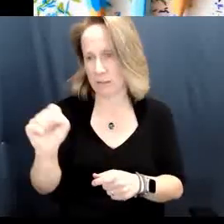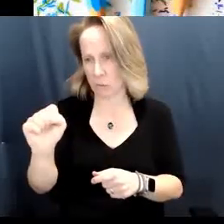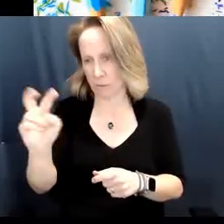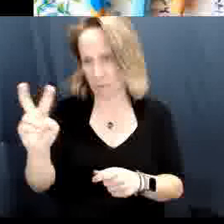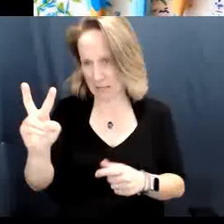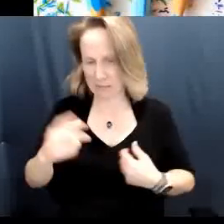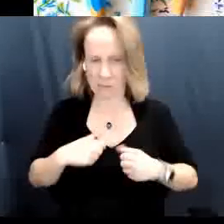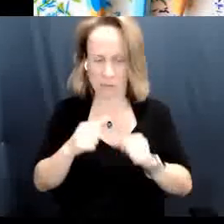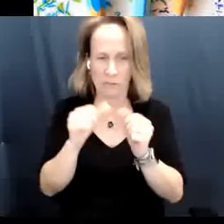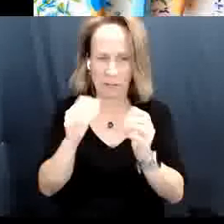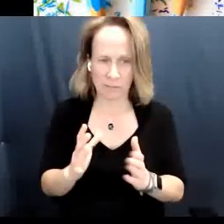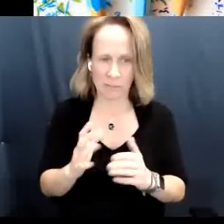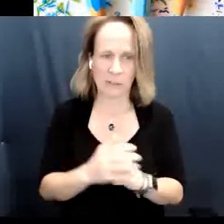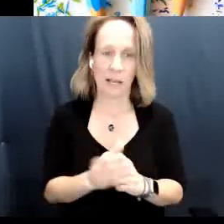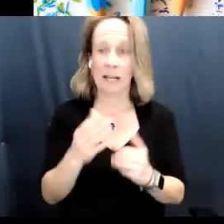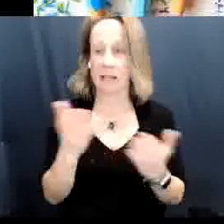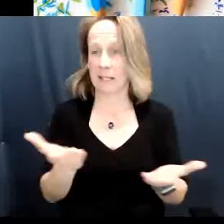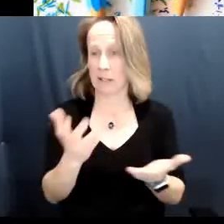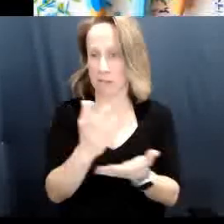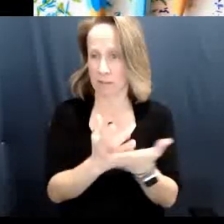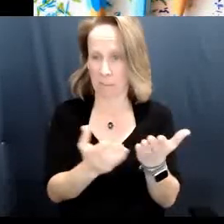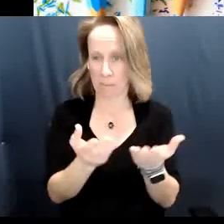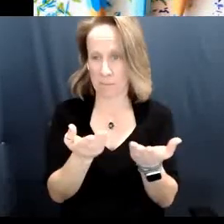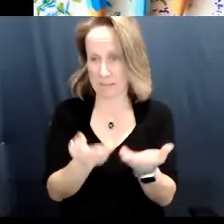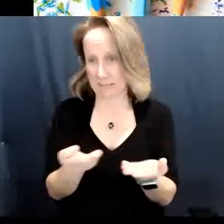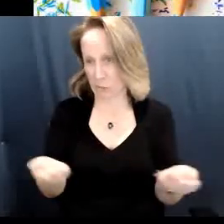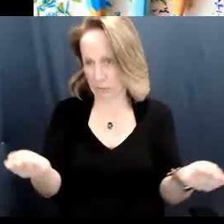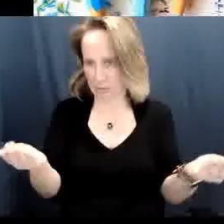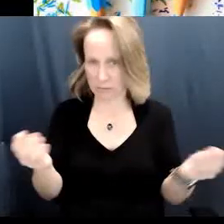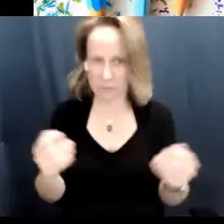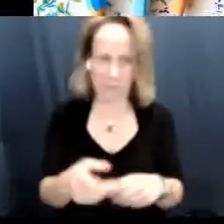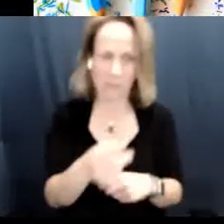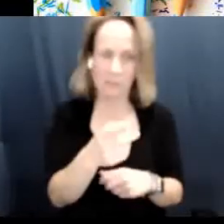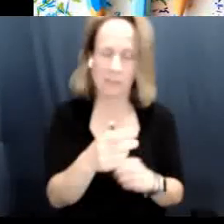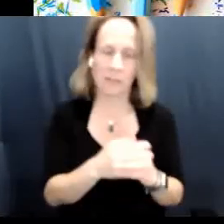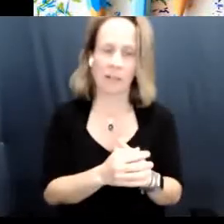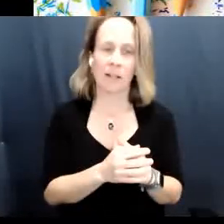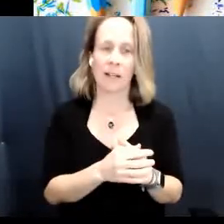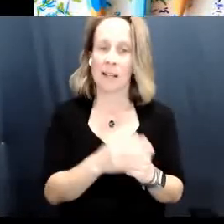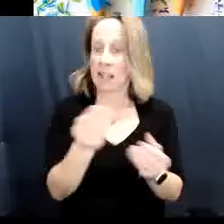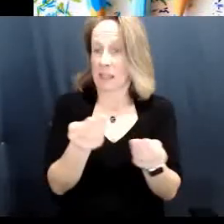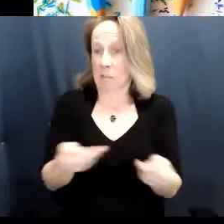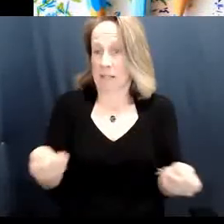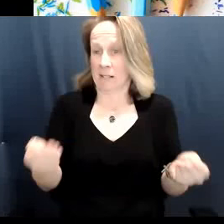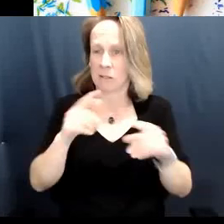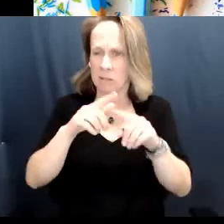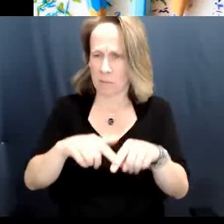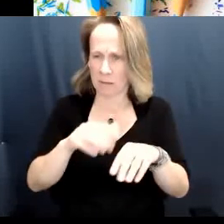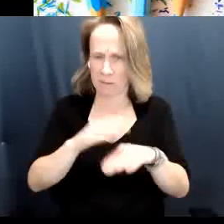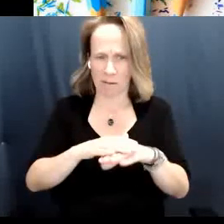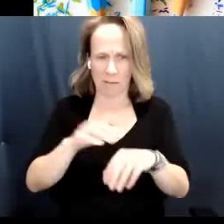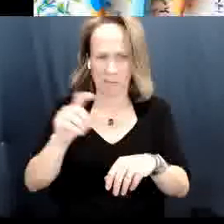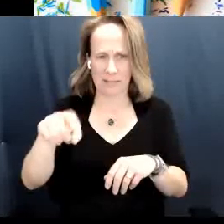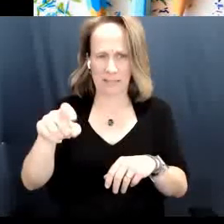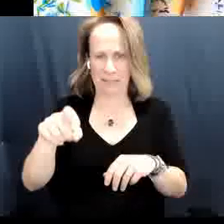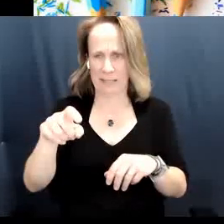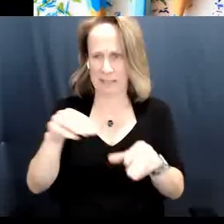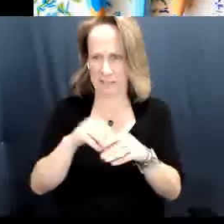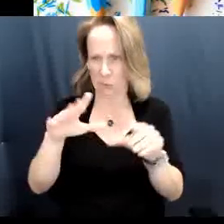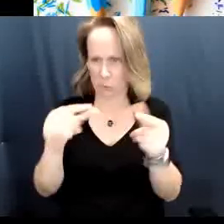And here are some materials. Again, those materials are going to change with the needs of your group and the topic of the